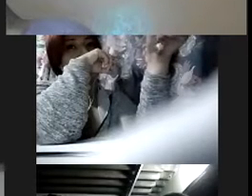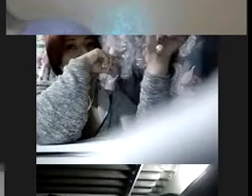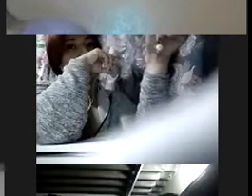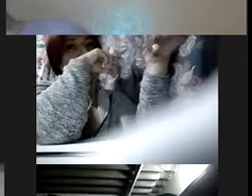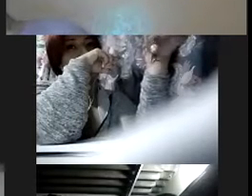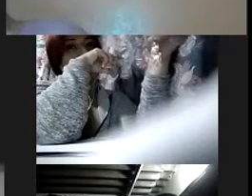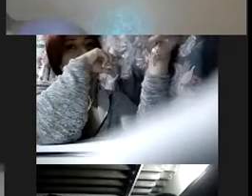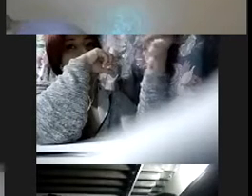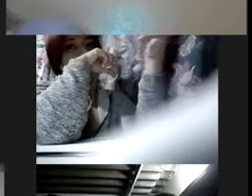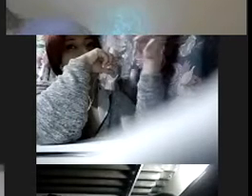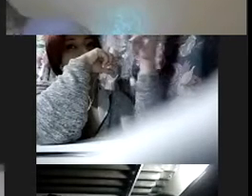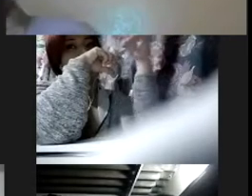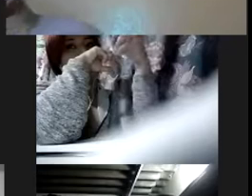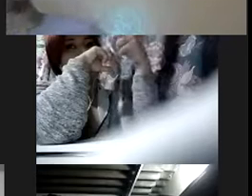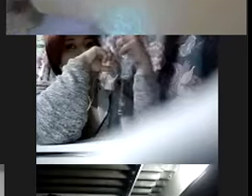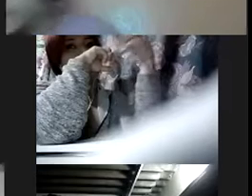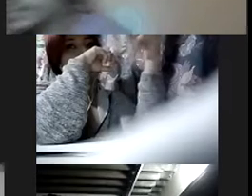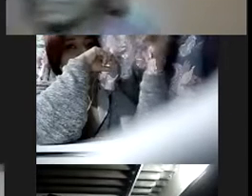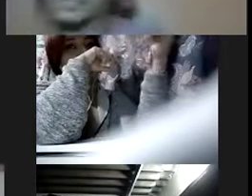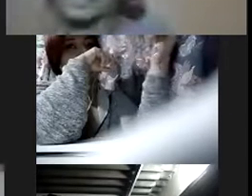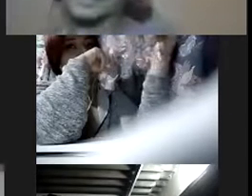on the next week?